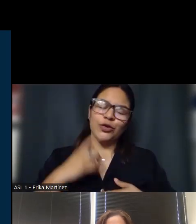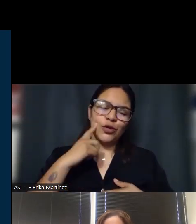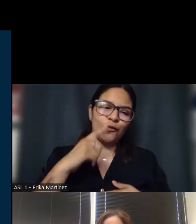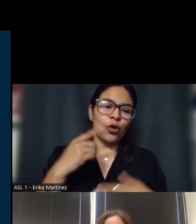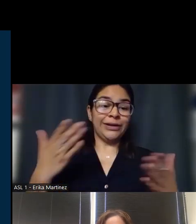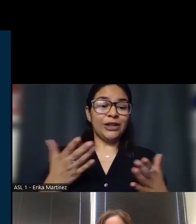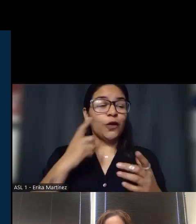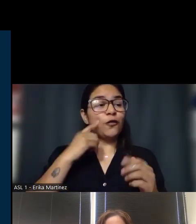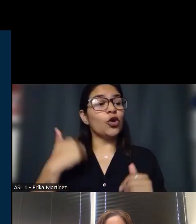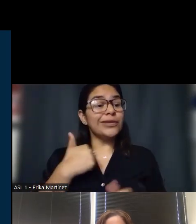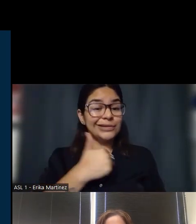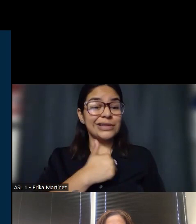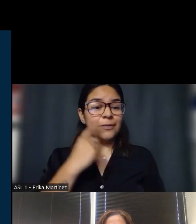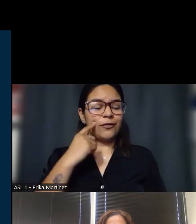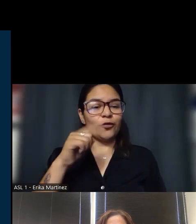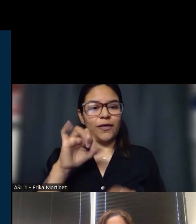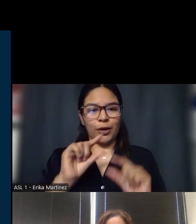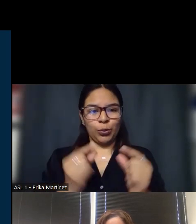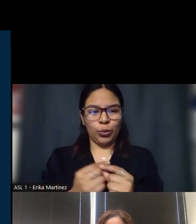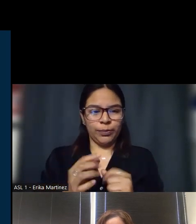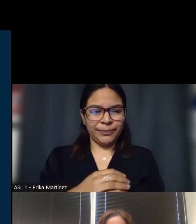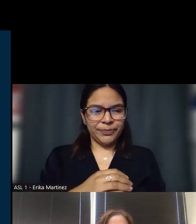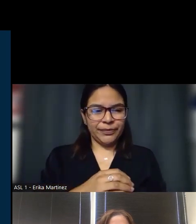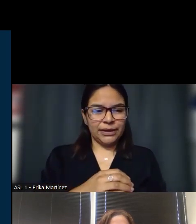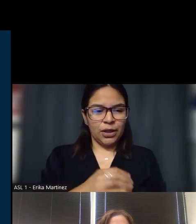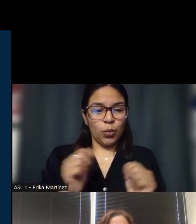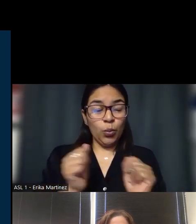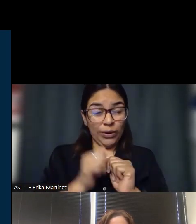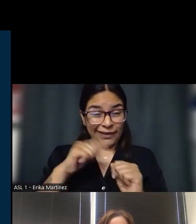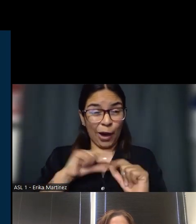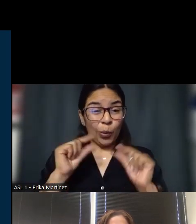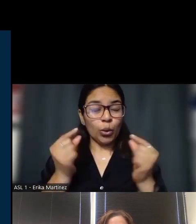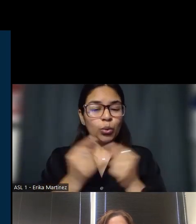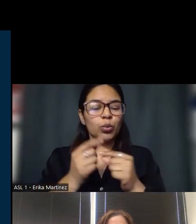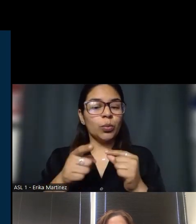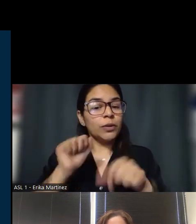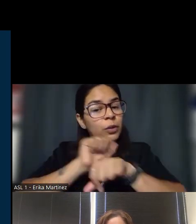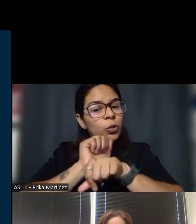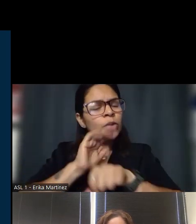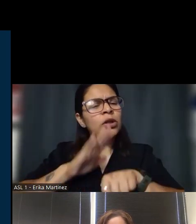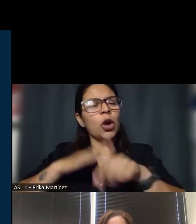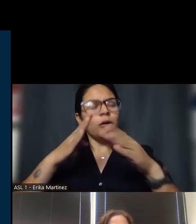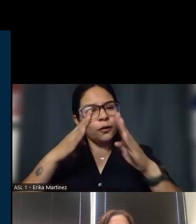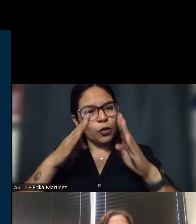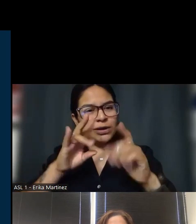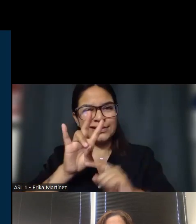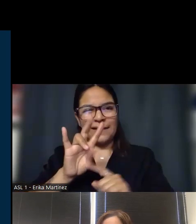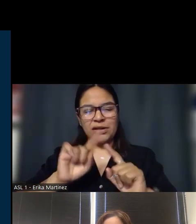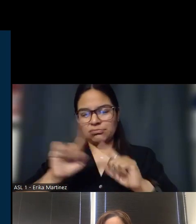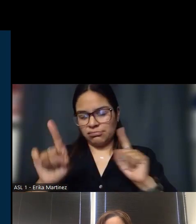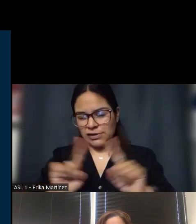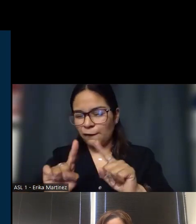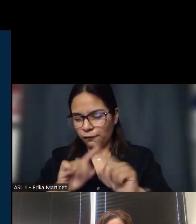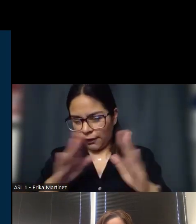be the chair for the conservatorship work group. At the conservatorship work group, we've been focusing on 7 key areas. One